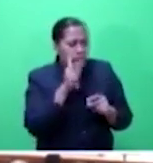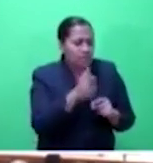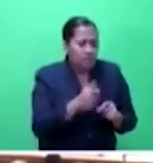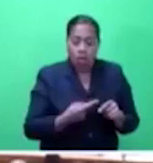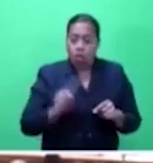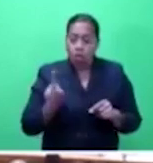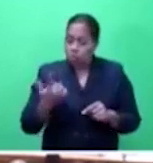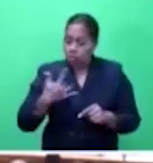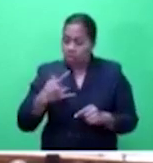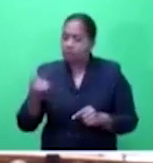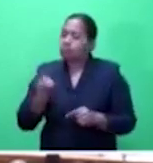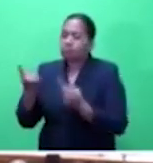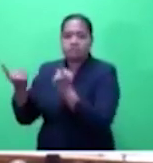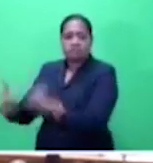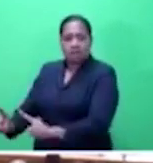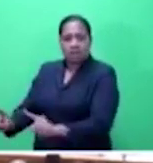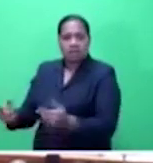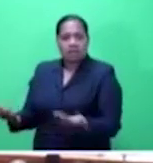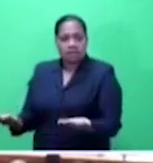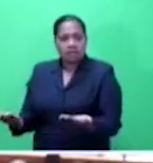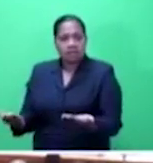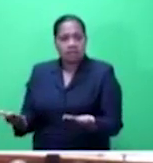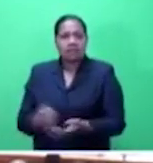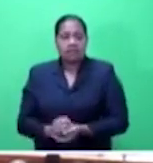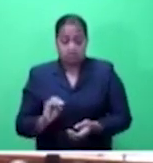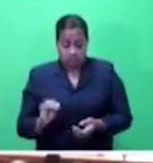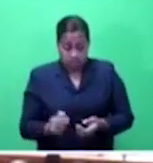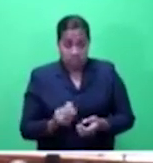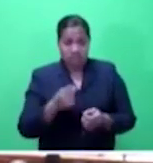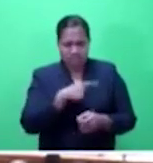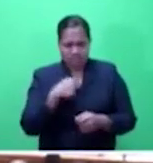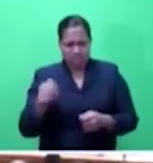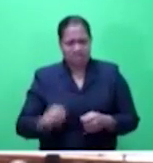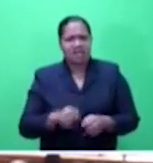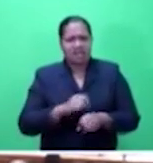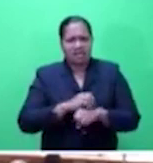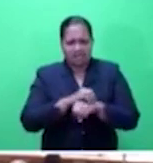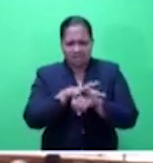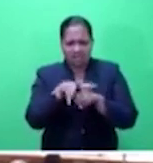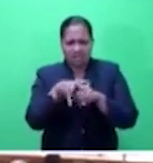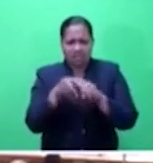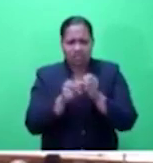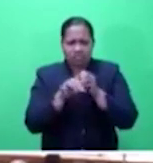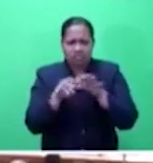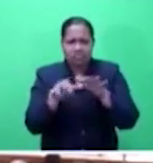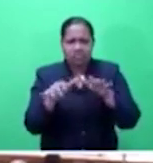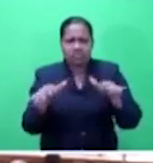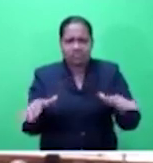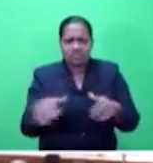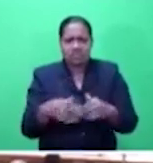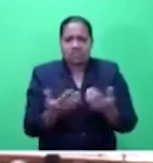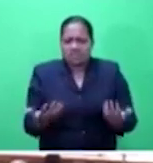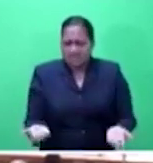Both Italy and Spain have now eclipsed China in COVID-19 fatalities, despite having much smaller